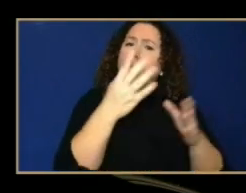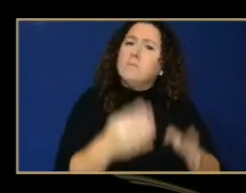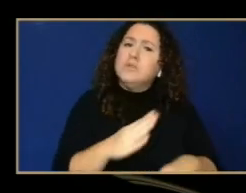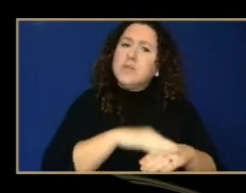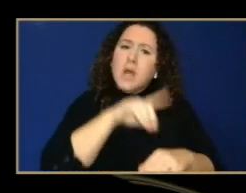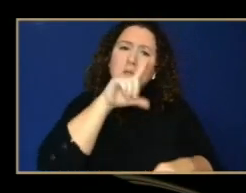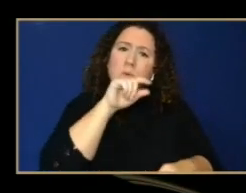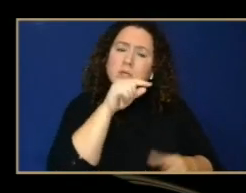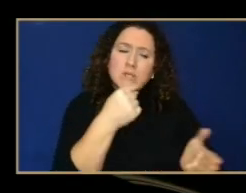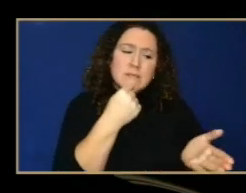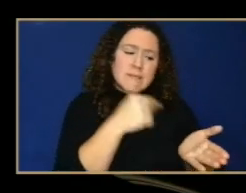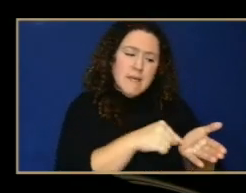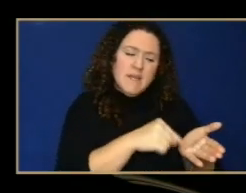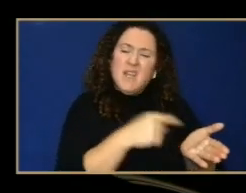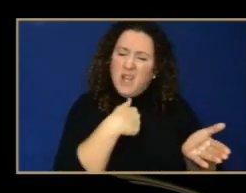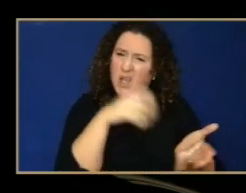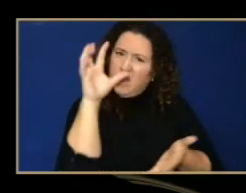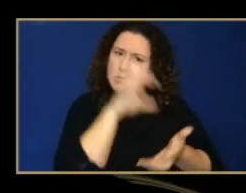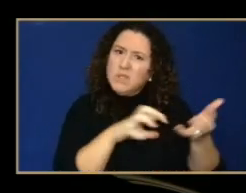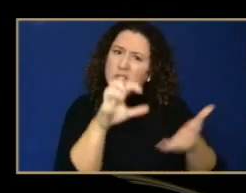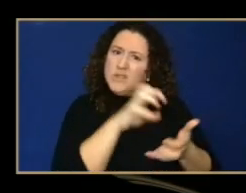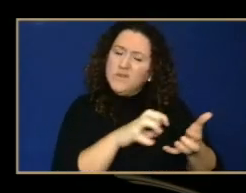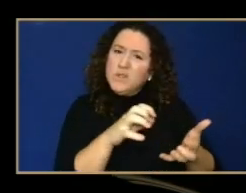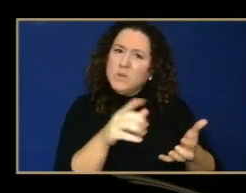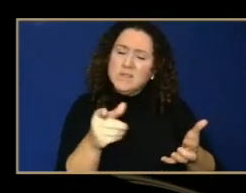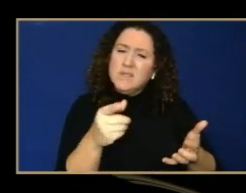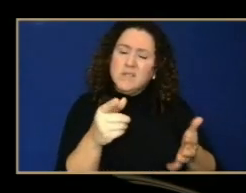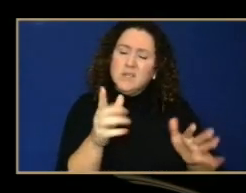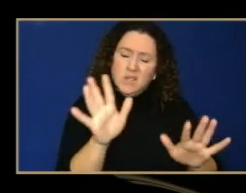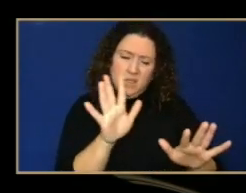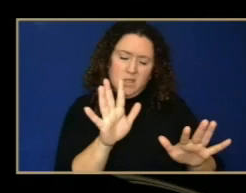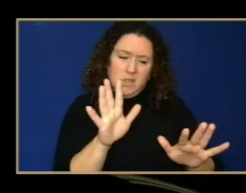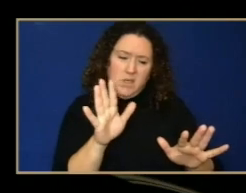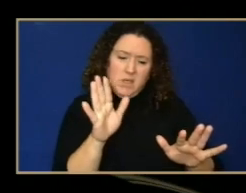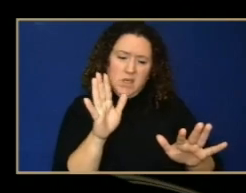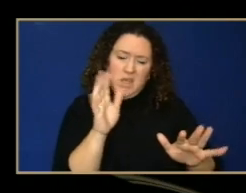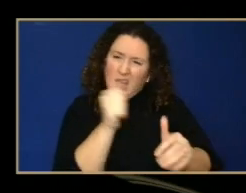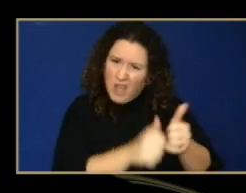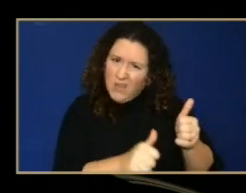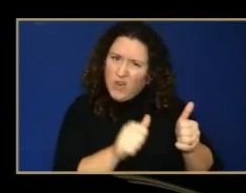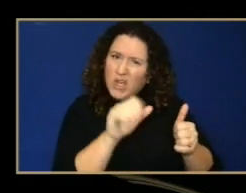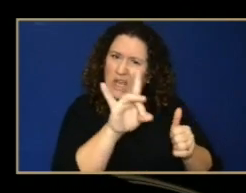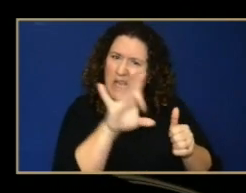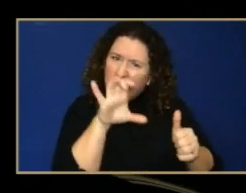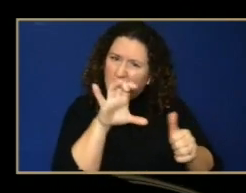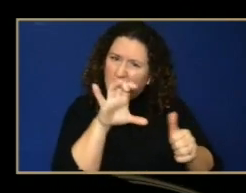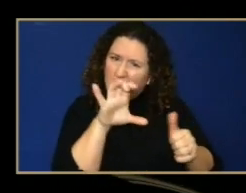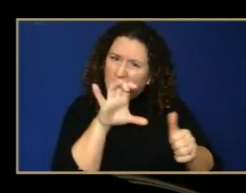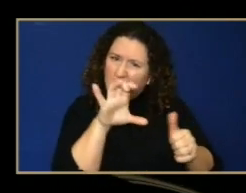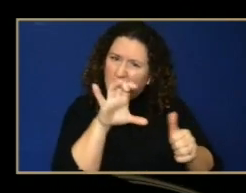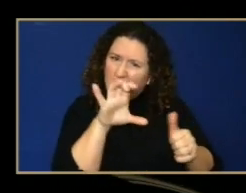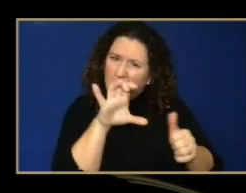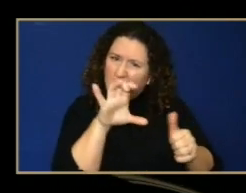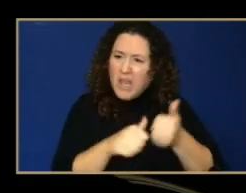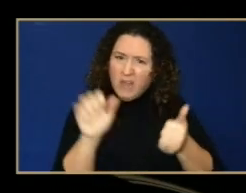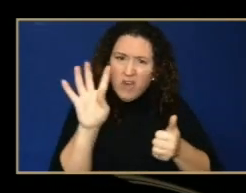this event says that it's happened once every 800 years or once every 400 years. Which is it?